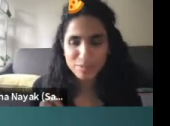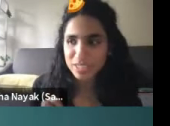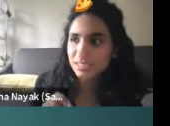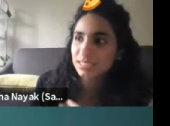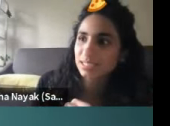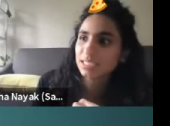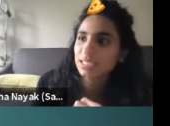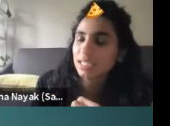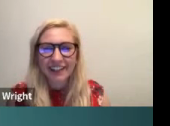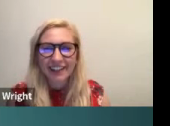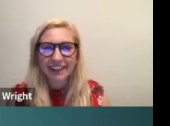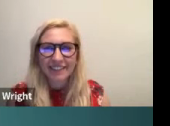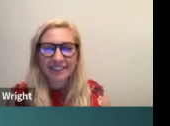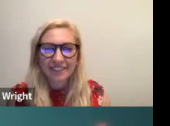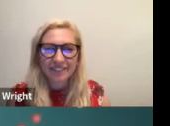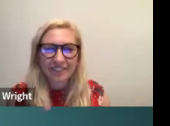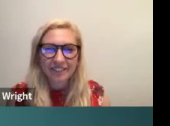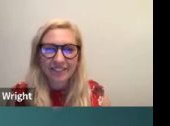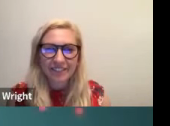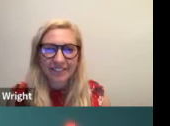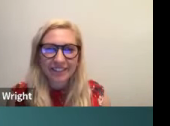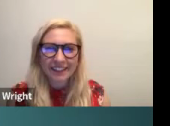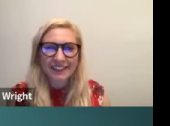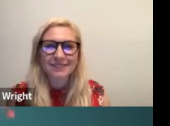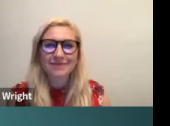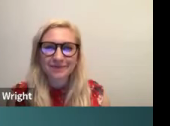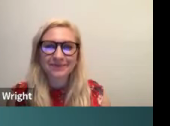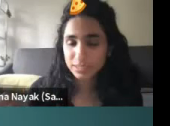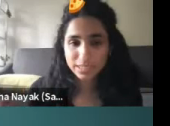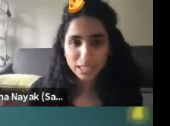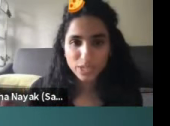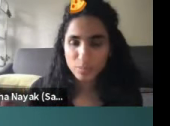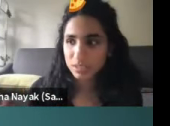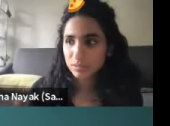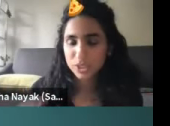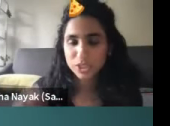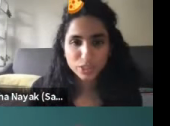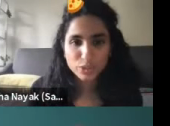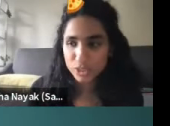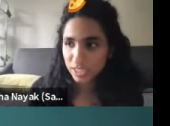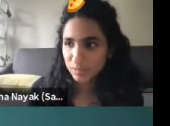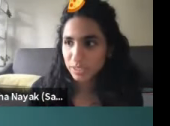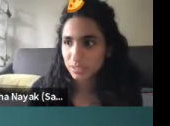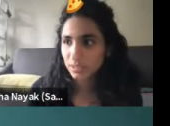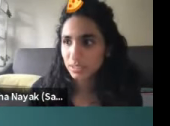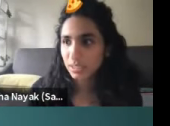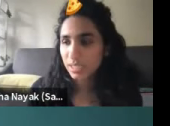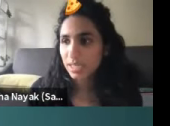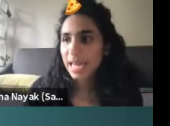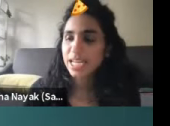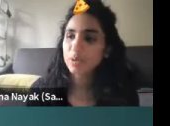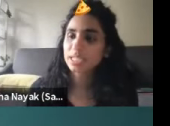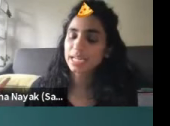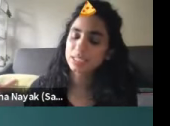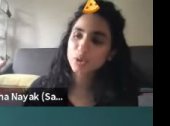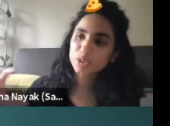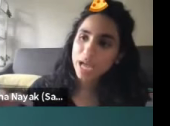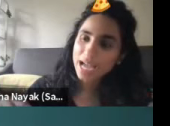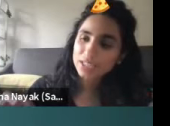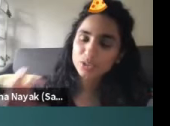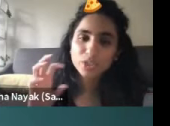other chemicals. Uh-huh. And including that chemical that you saw earlier, the yellow chemical, which is the neurotransmitter. And now it